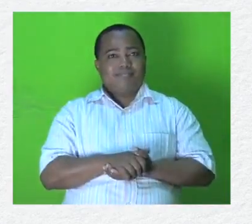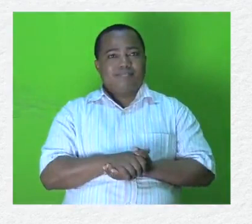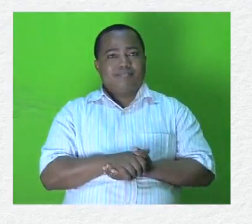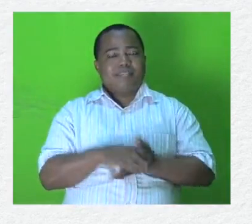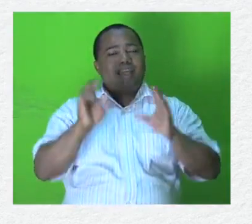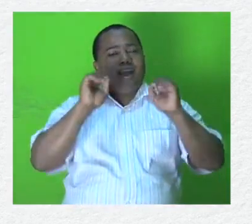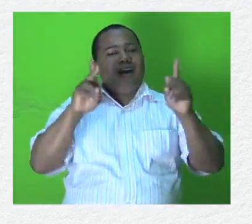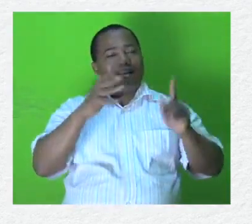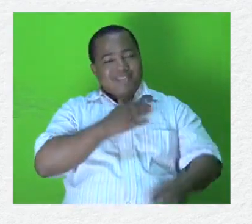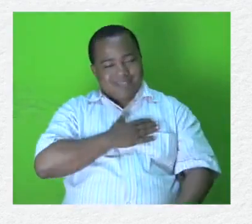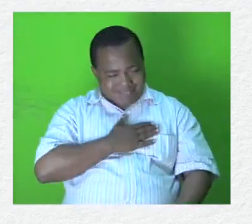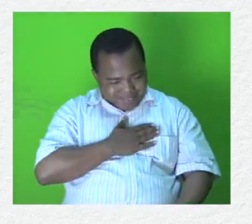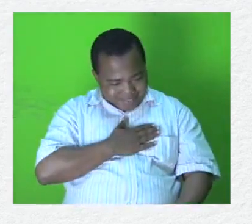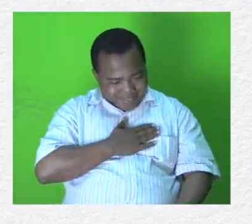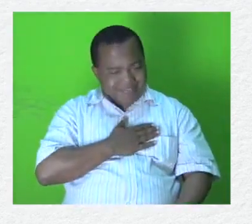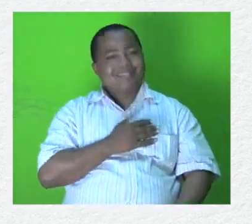Thanks.